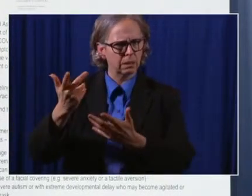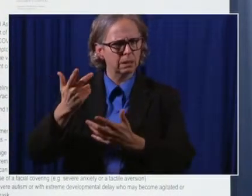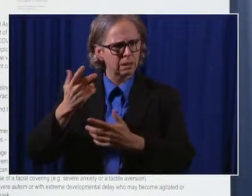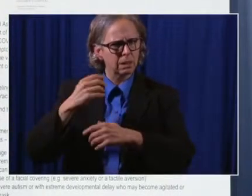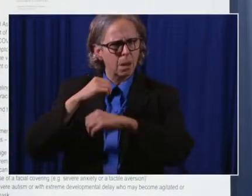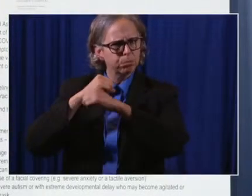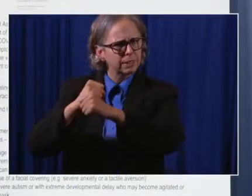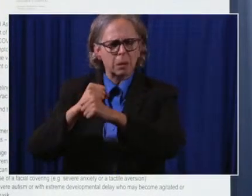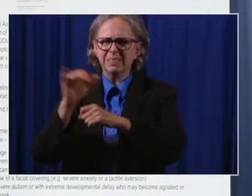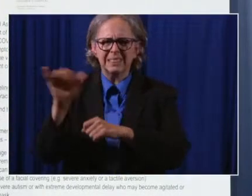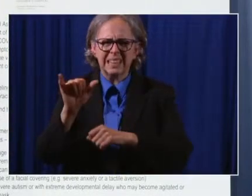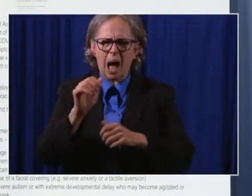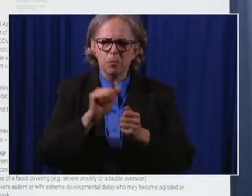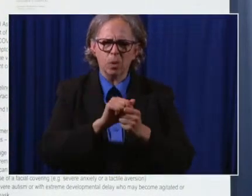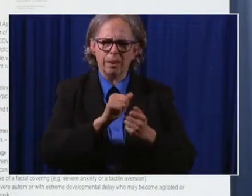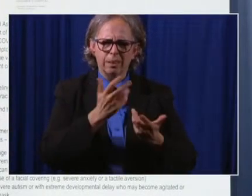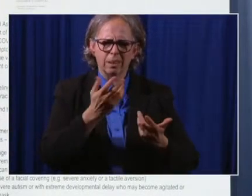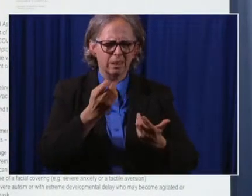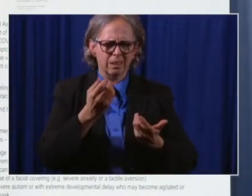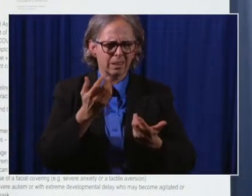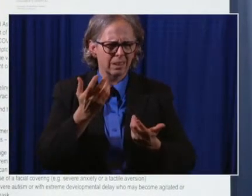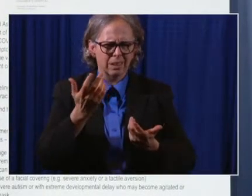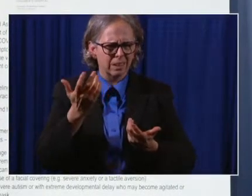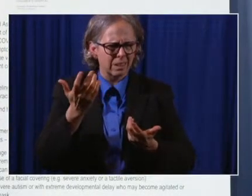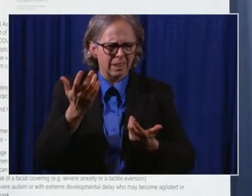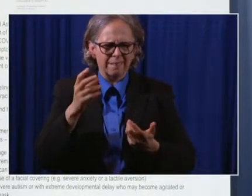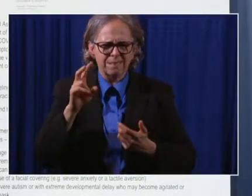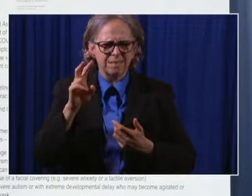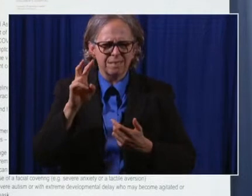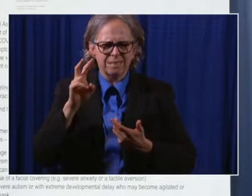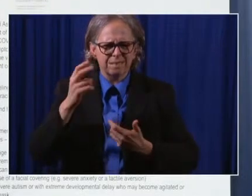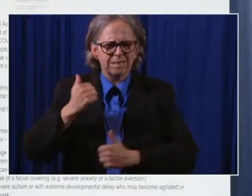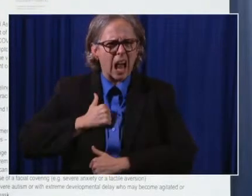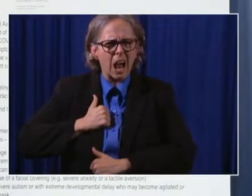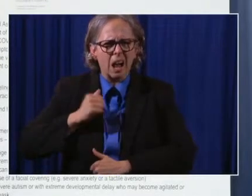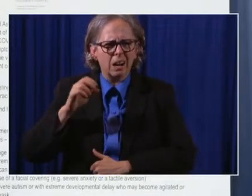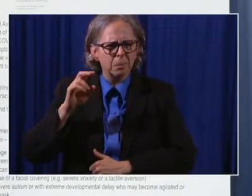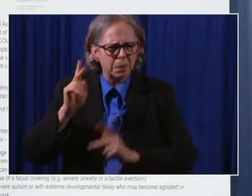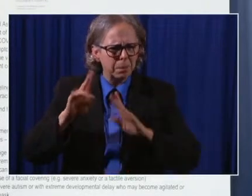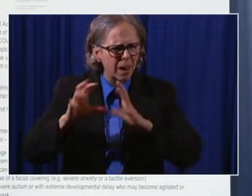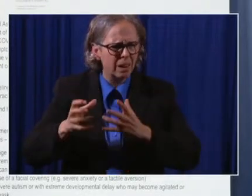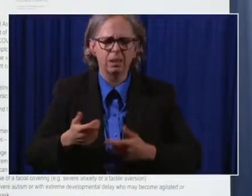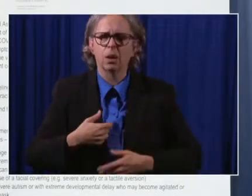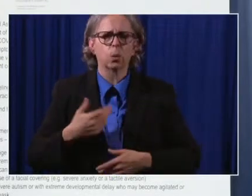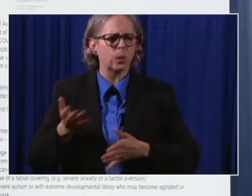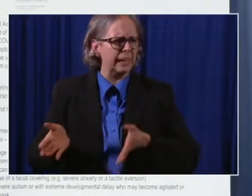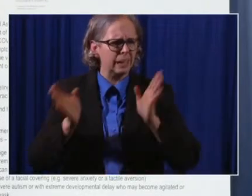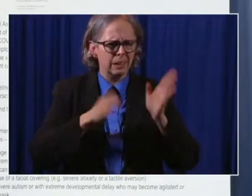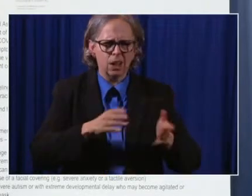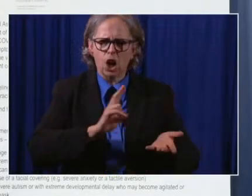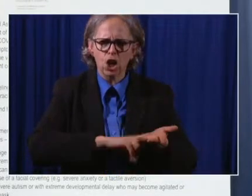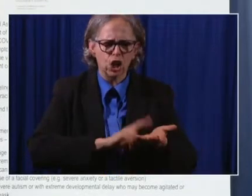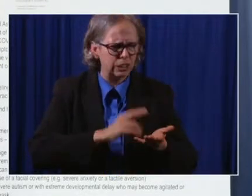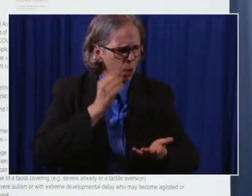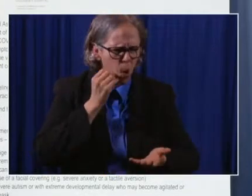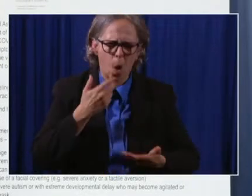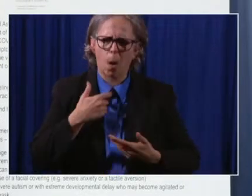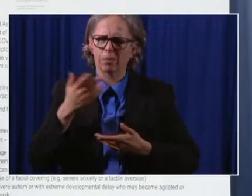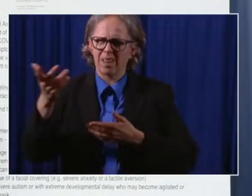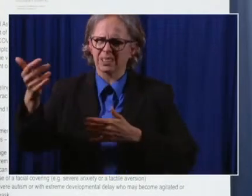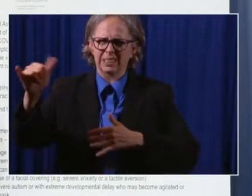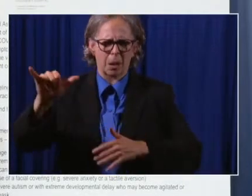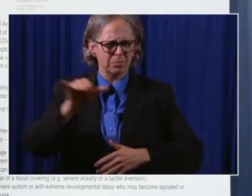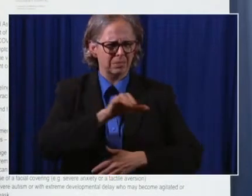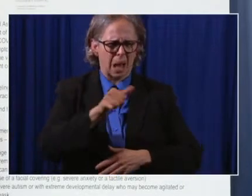help our veterans who are at their 2 veterans' homes, just as we have an obligation to protect anybody who's in a nursing home and do everything that we can to help